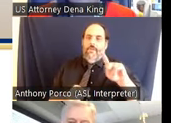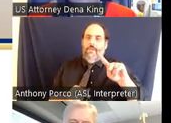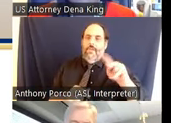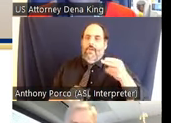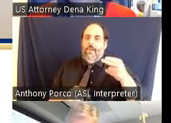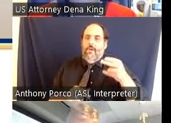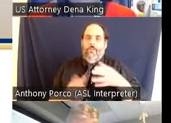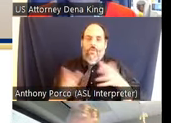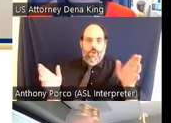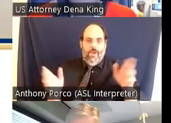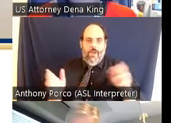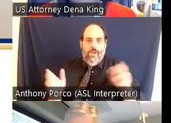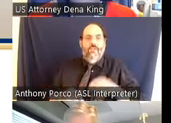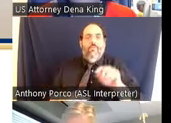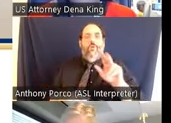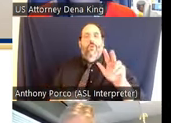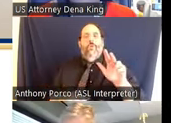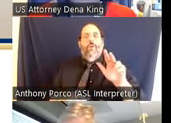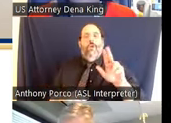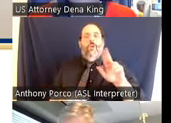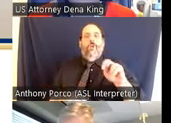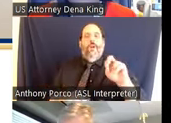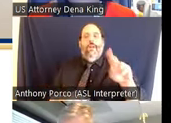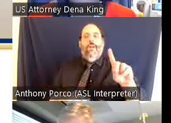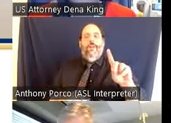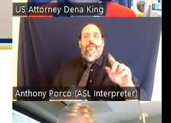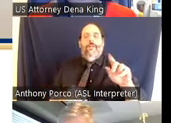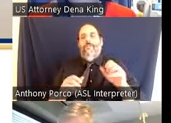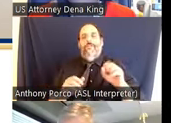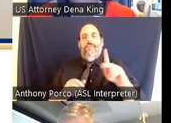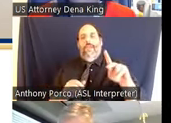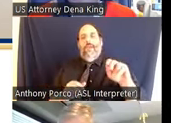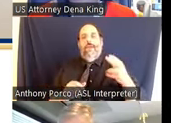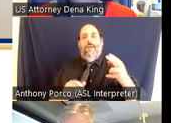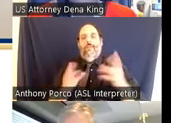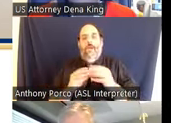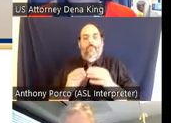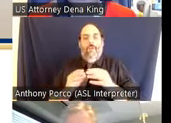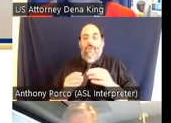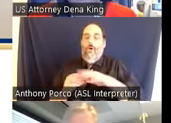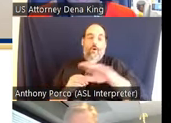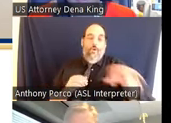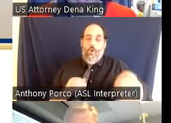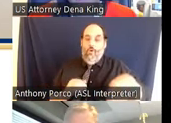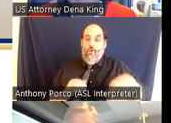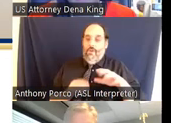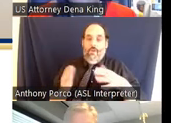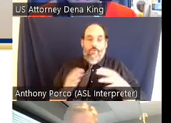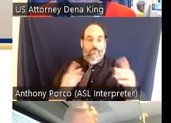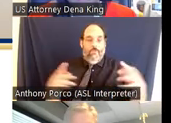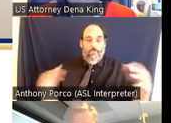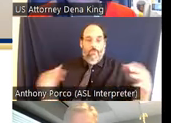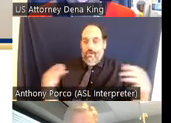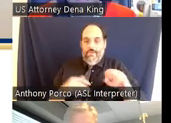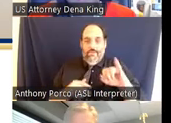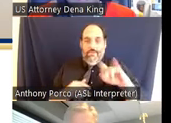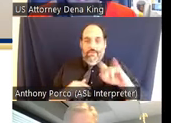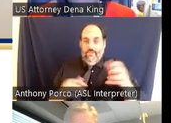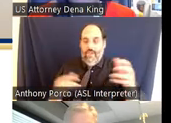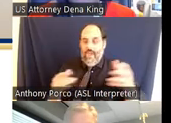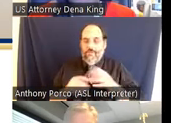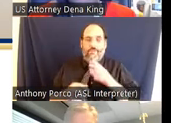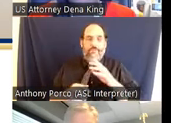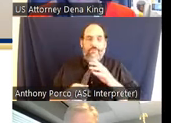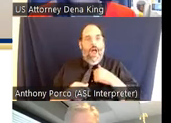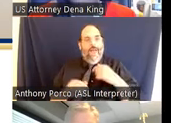2023 United Sikh Summit, where I spoke to Sikhs representing communities from all over the country about United Against Hate